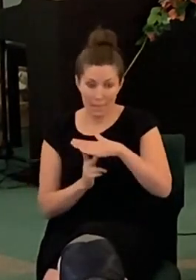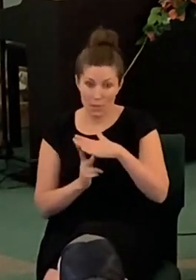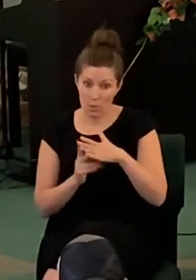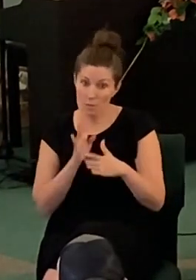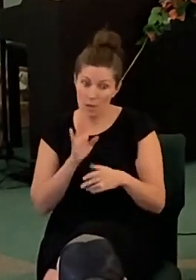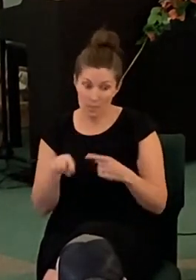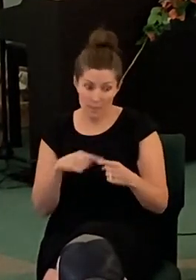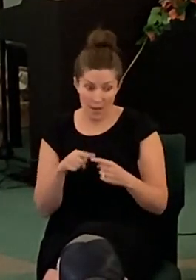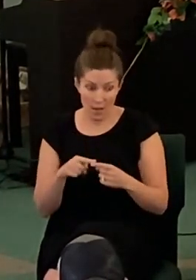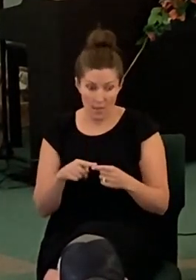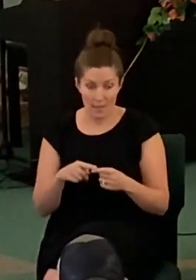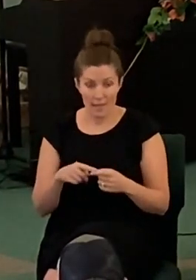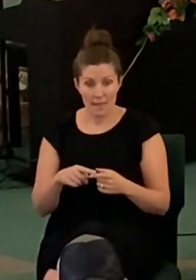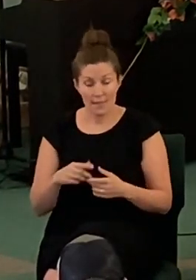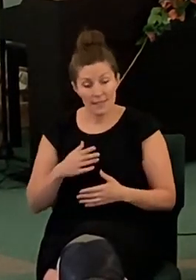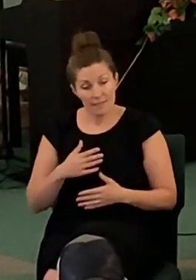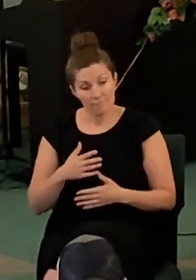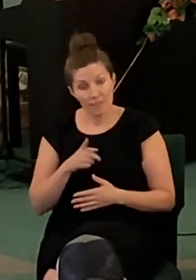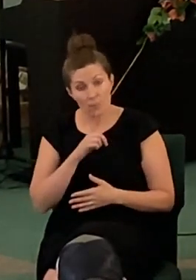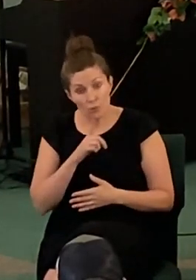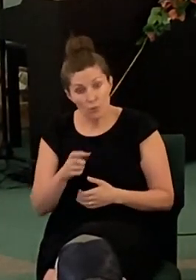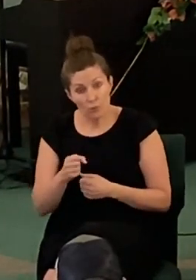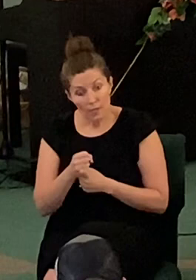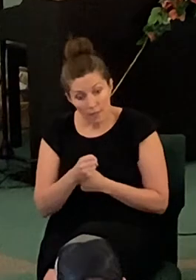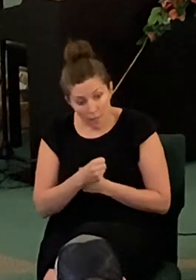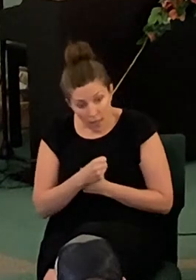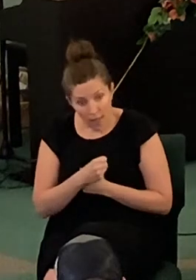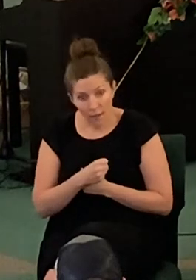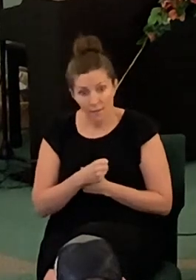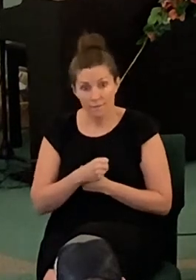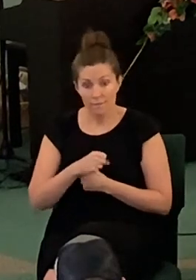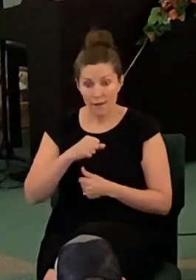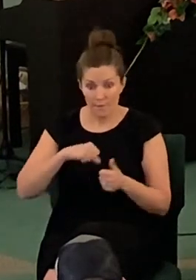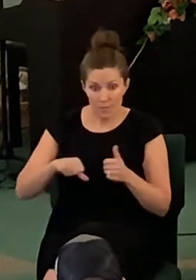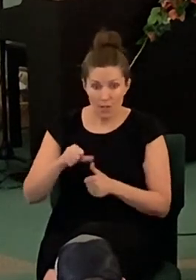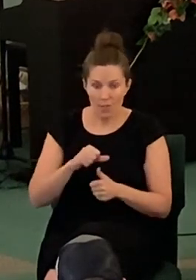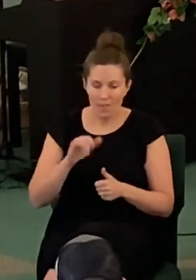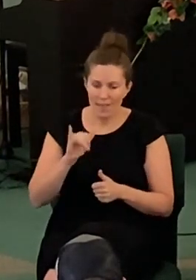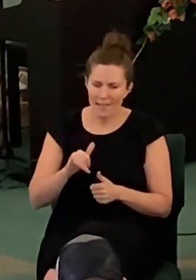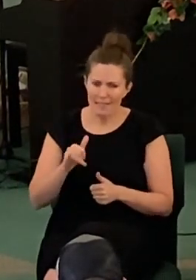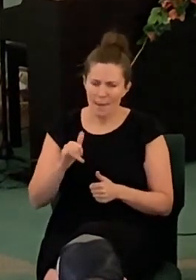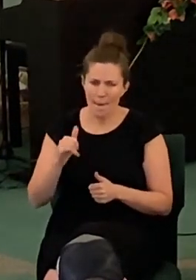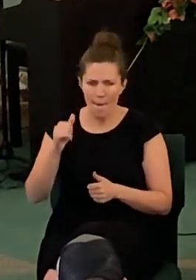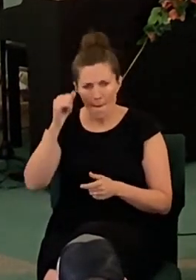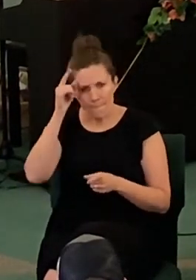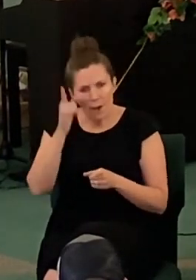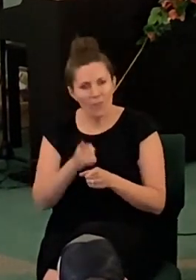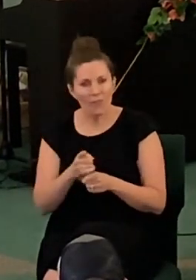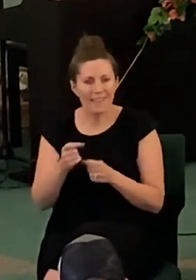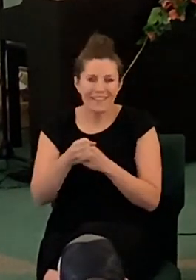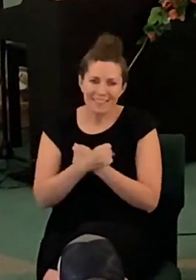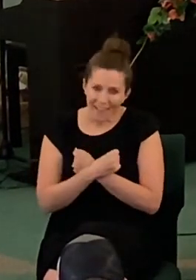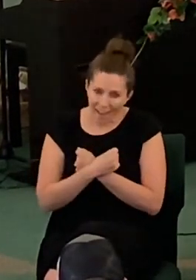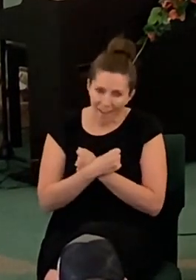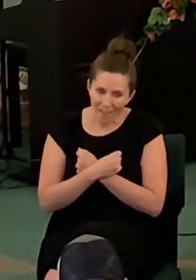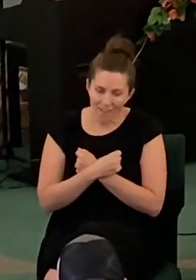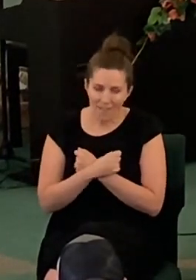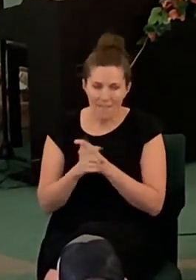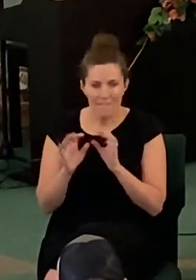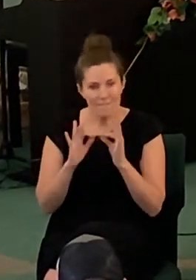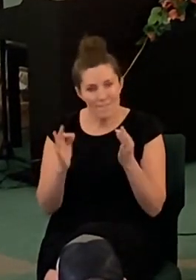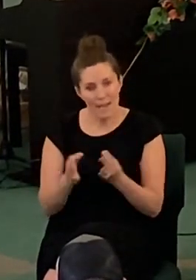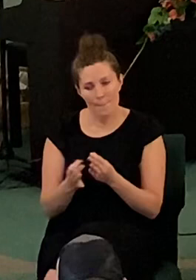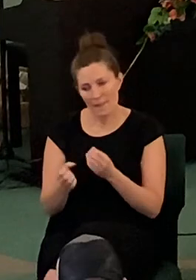brethren. That's Philadelphia love, the familial love, the brotherly love that sometimes they